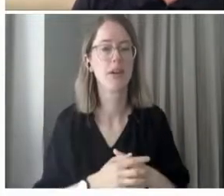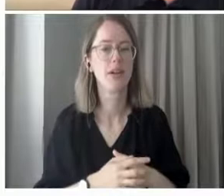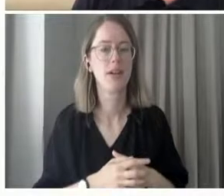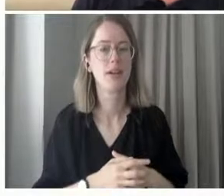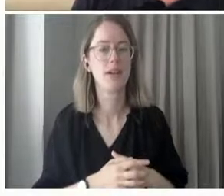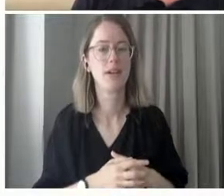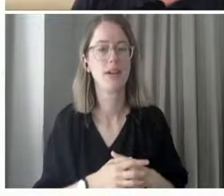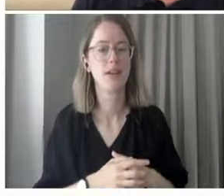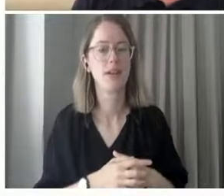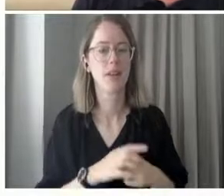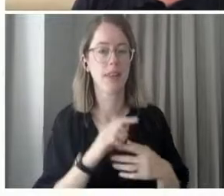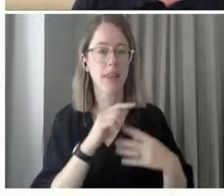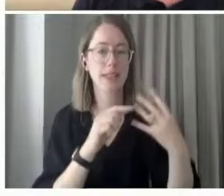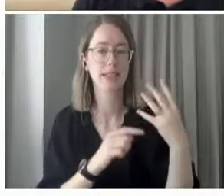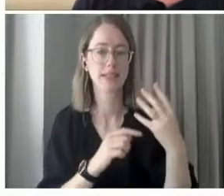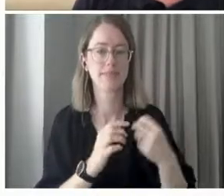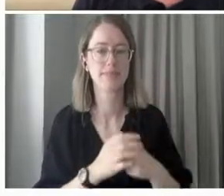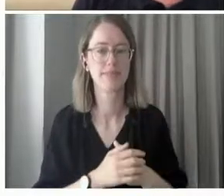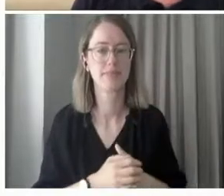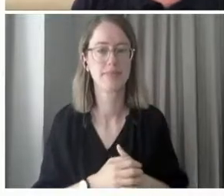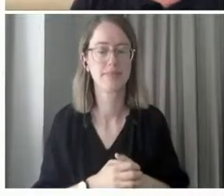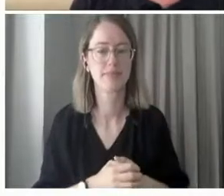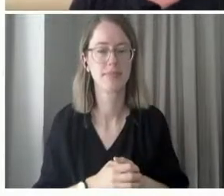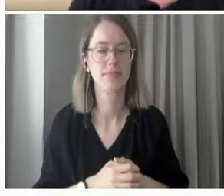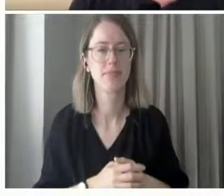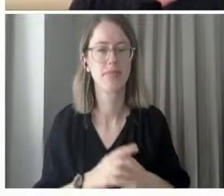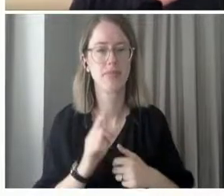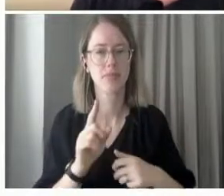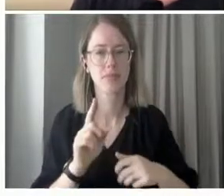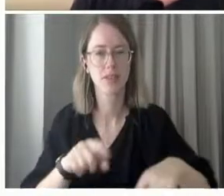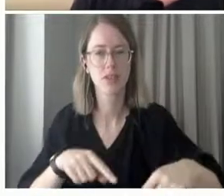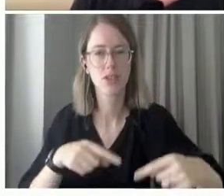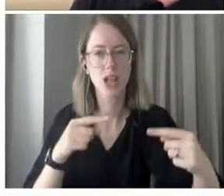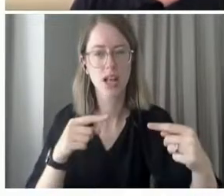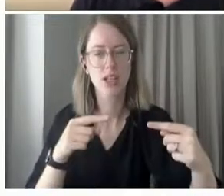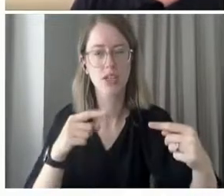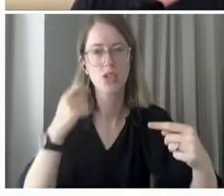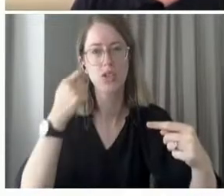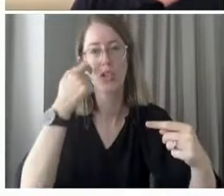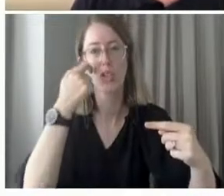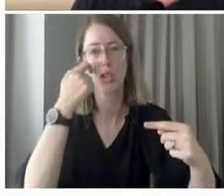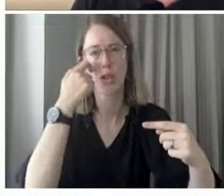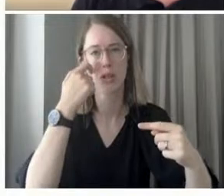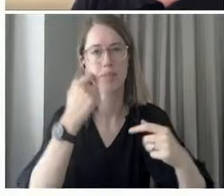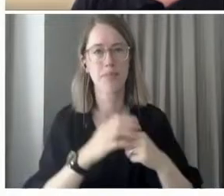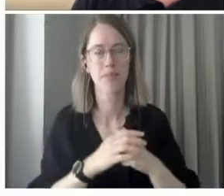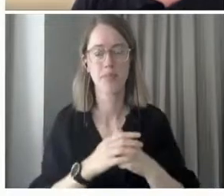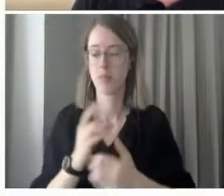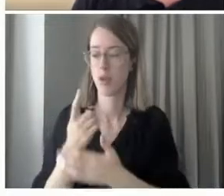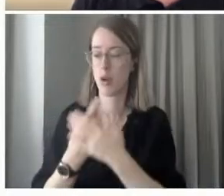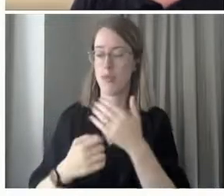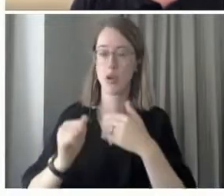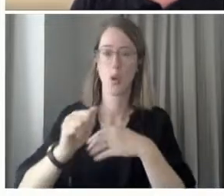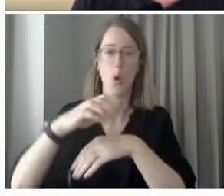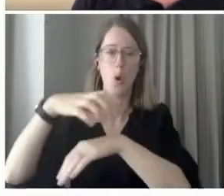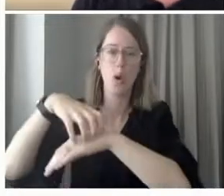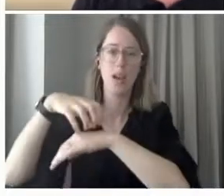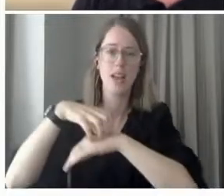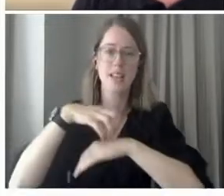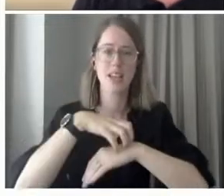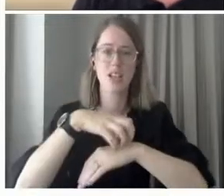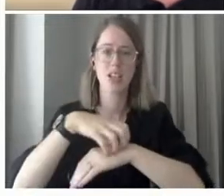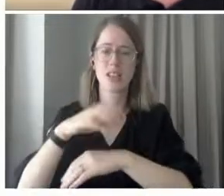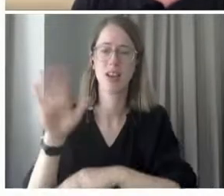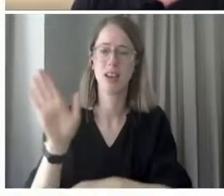before. I suppose the challenge then, not just for the organizations that are already